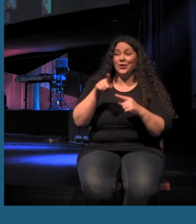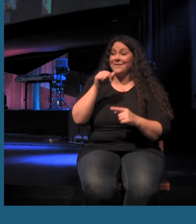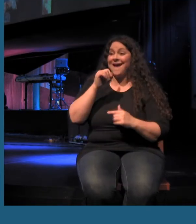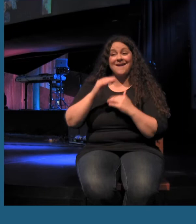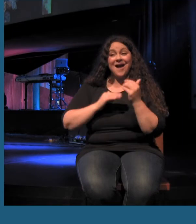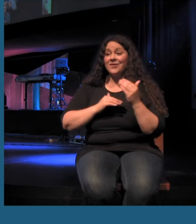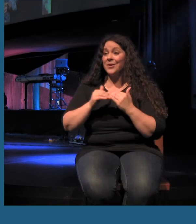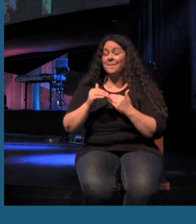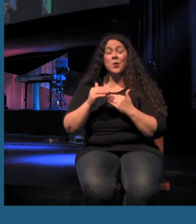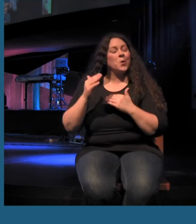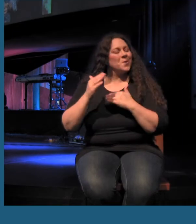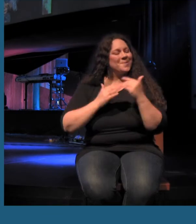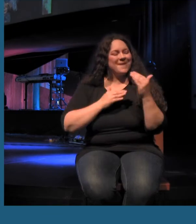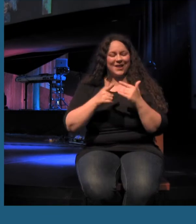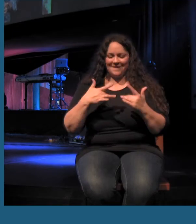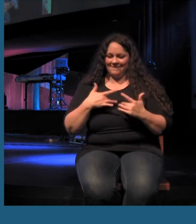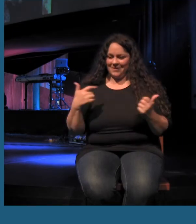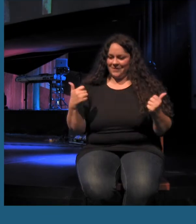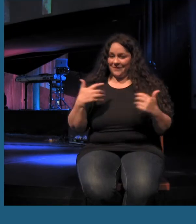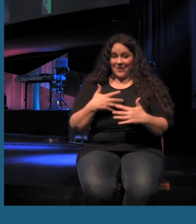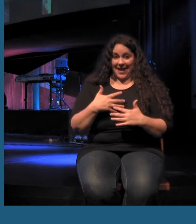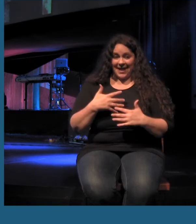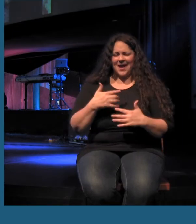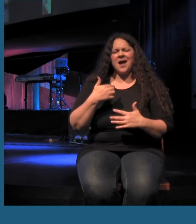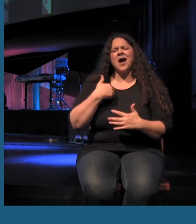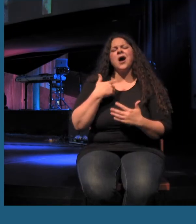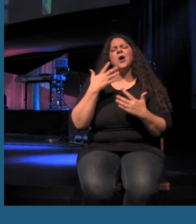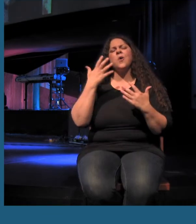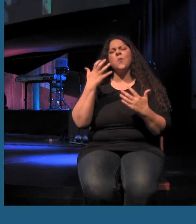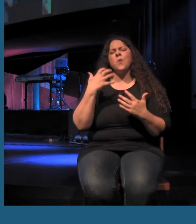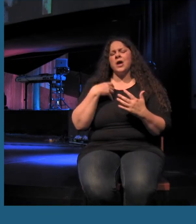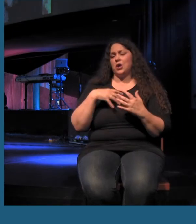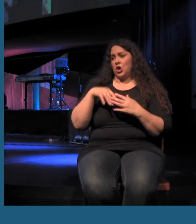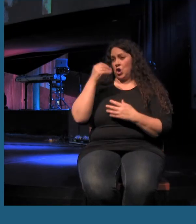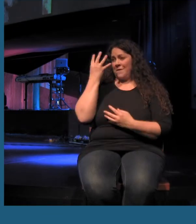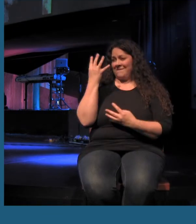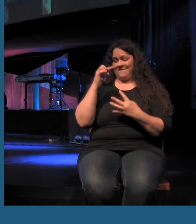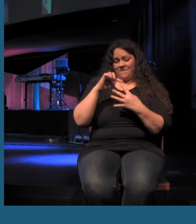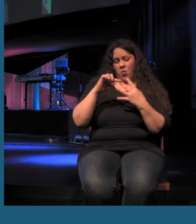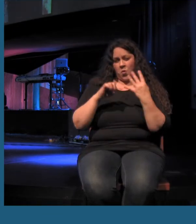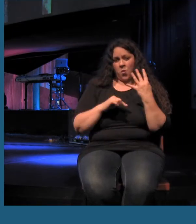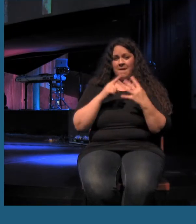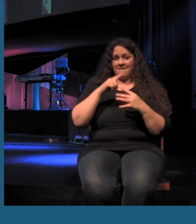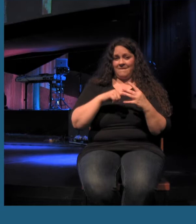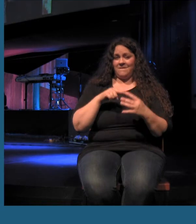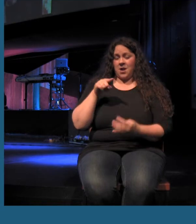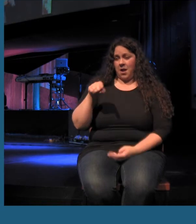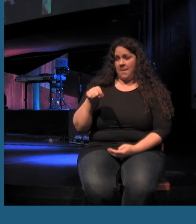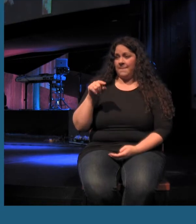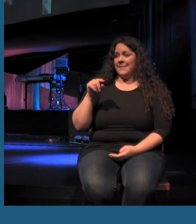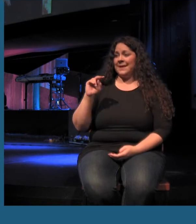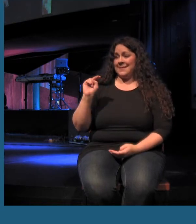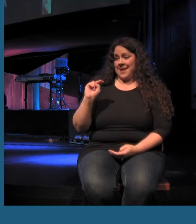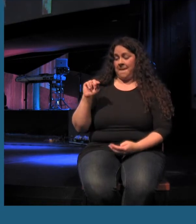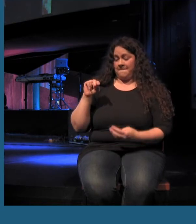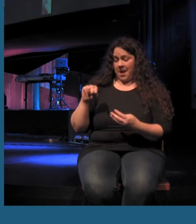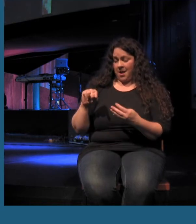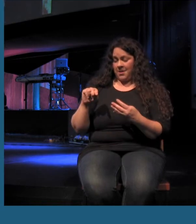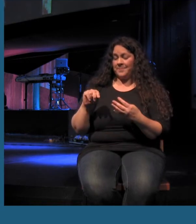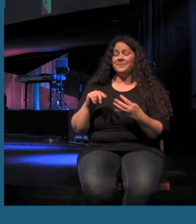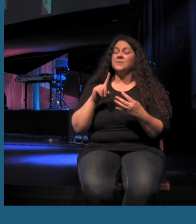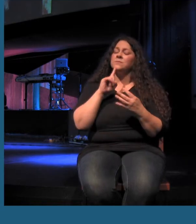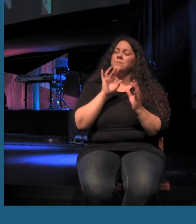while you're afraid. And so I want us to learn four things from Nehemiah that I think this story is so relevant for us